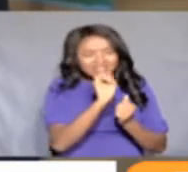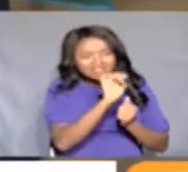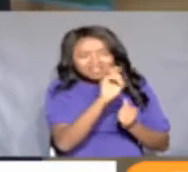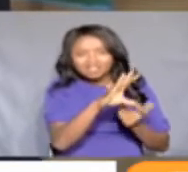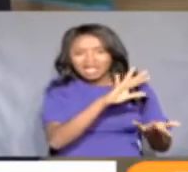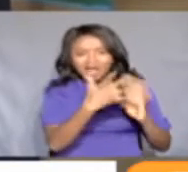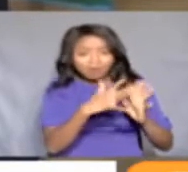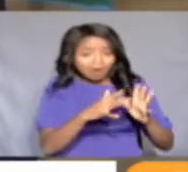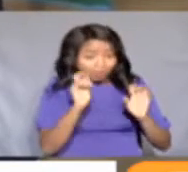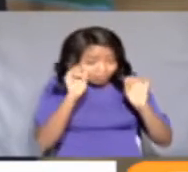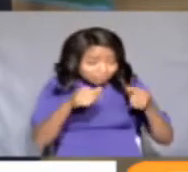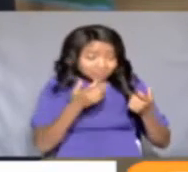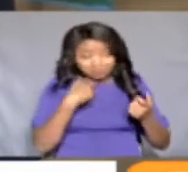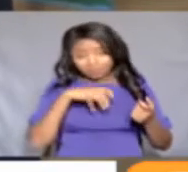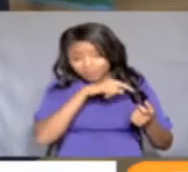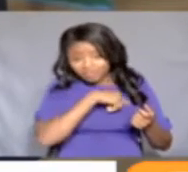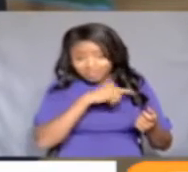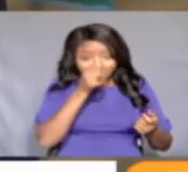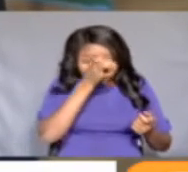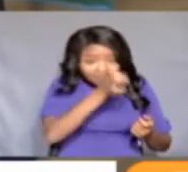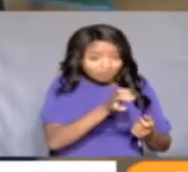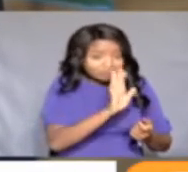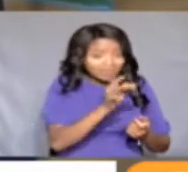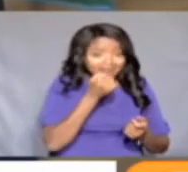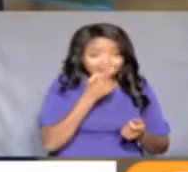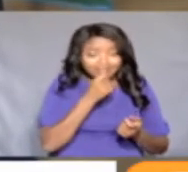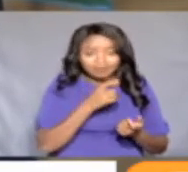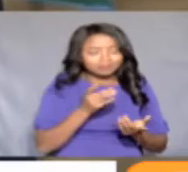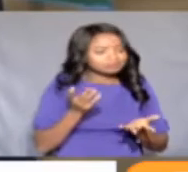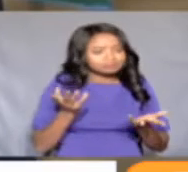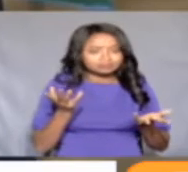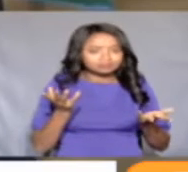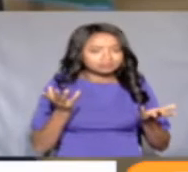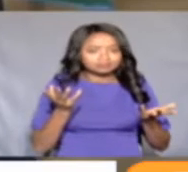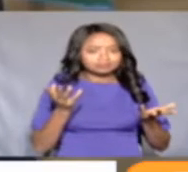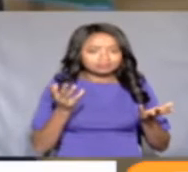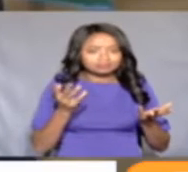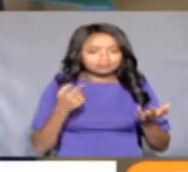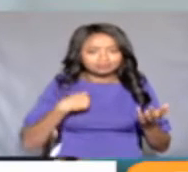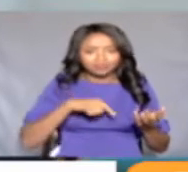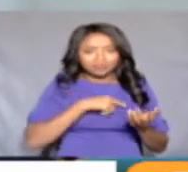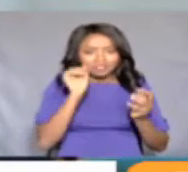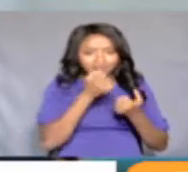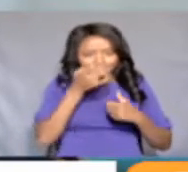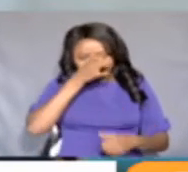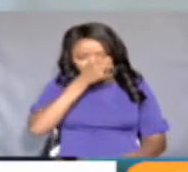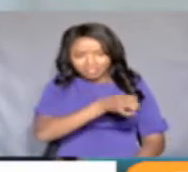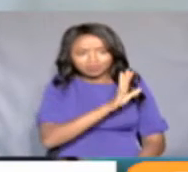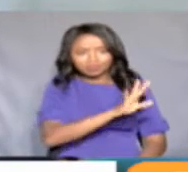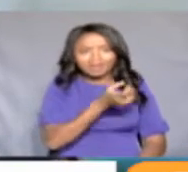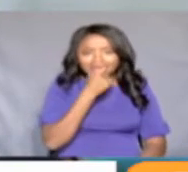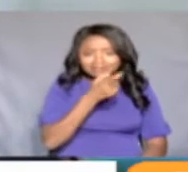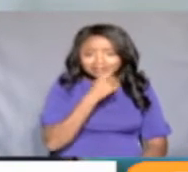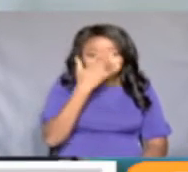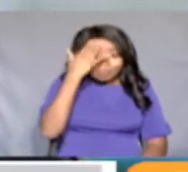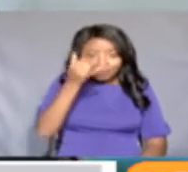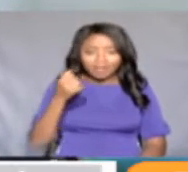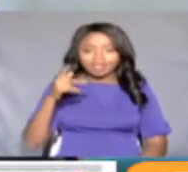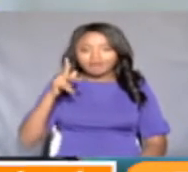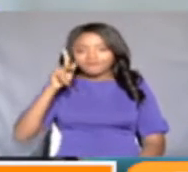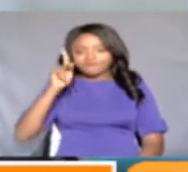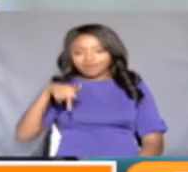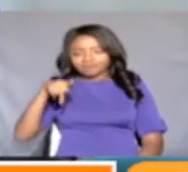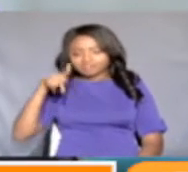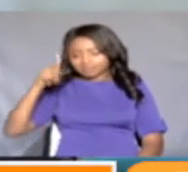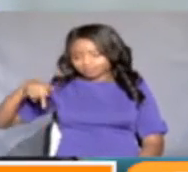Can anyone afford to ignore herbal medicines? Well, we cannot ignore herbal medicines. As per now, the Pharmacy and Poisons Board